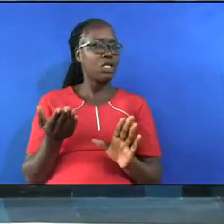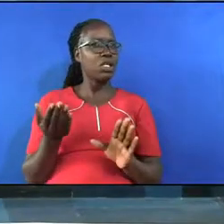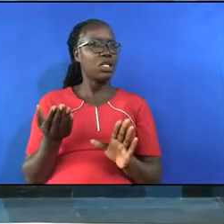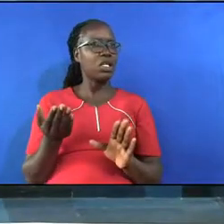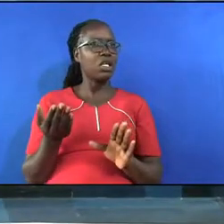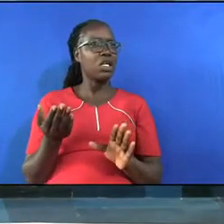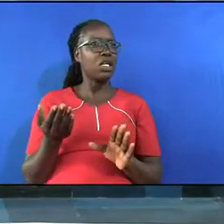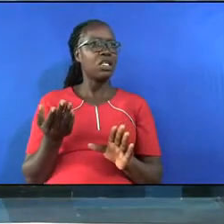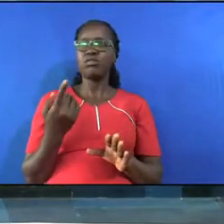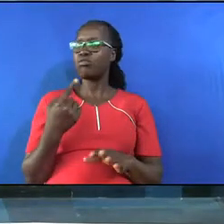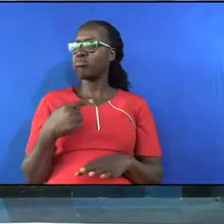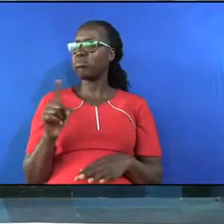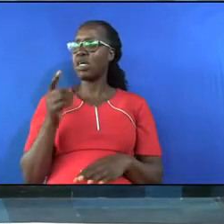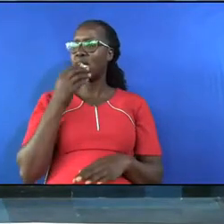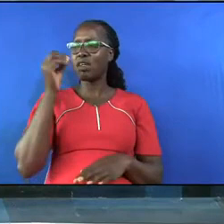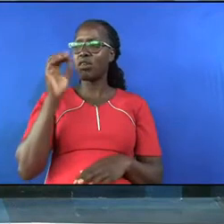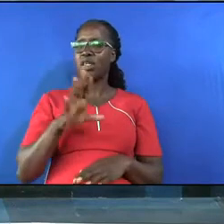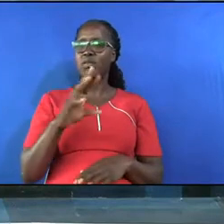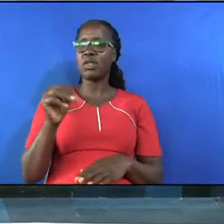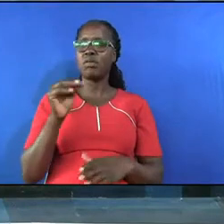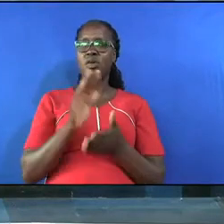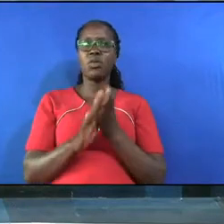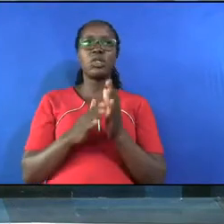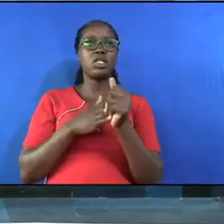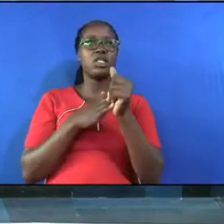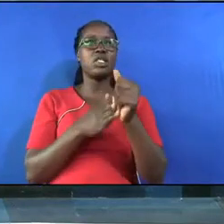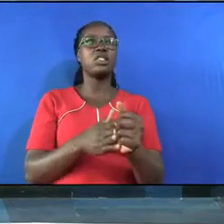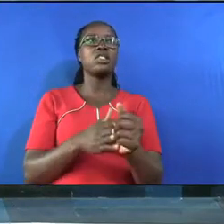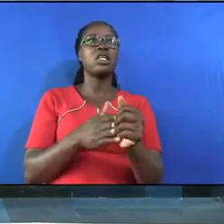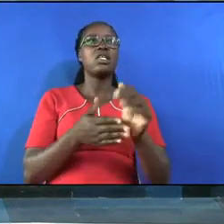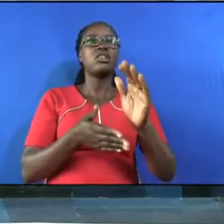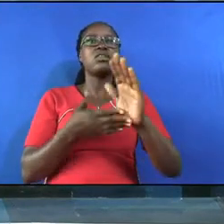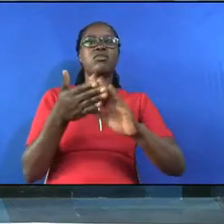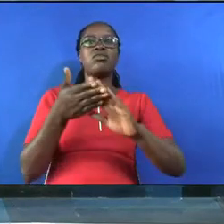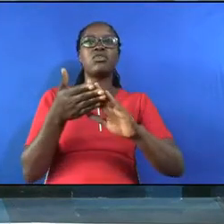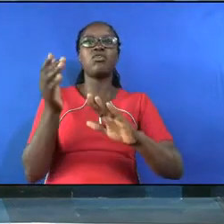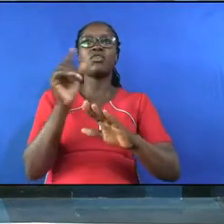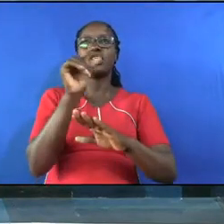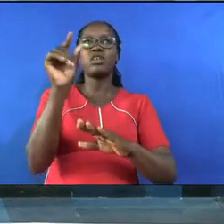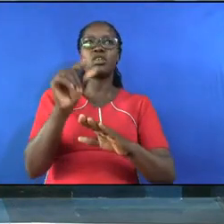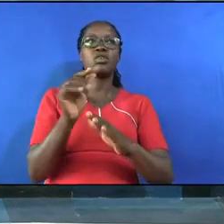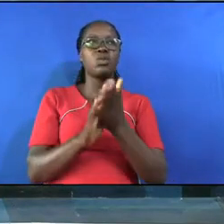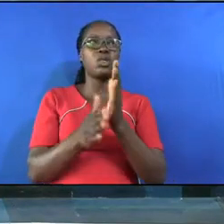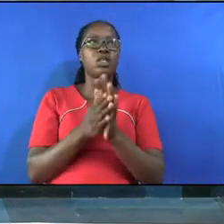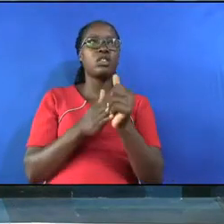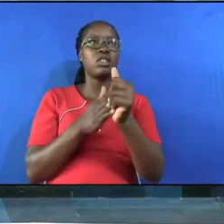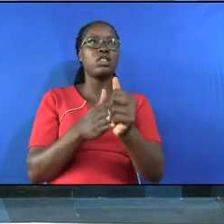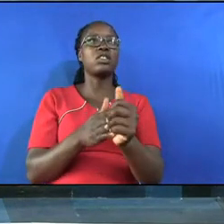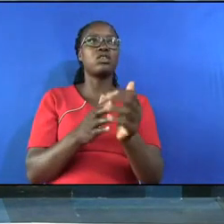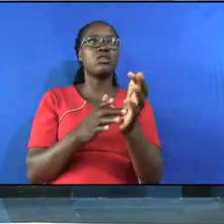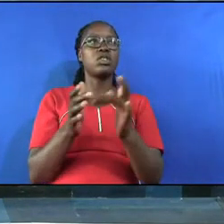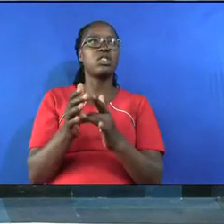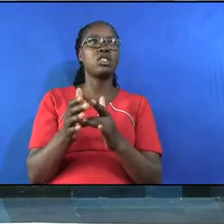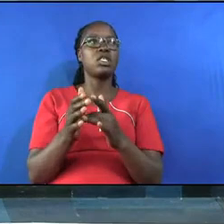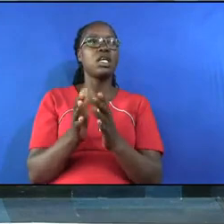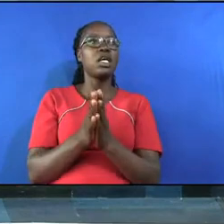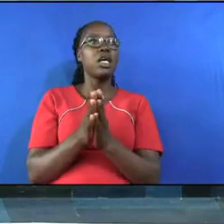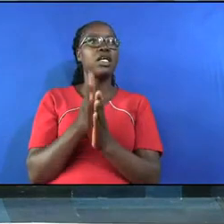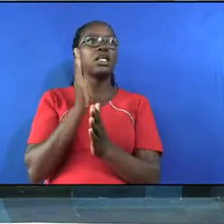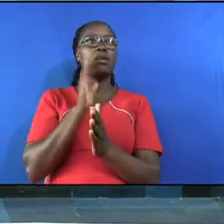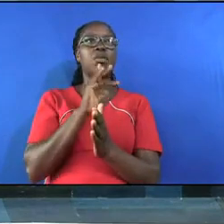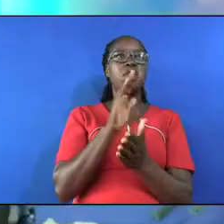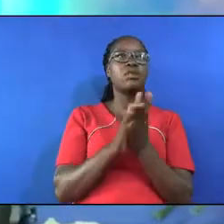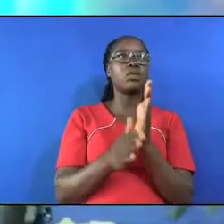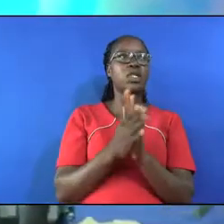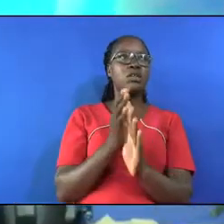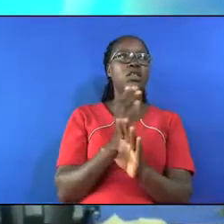we are quick to correct them without leading them to the foot of the cross, without leading them to Jesus. And parents, without Christ, we